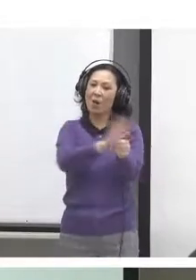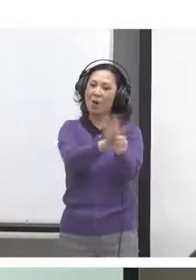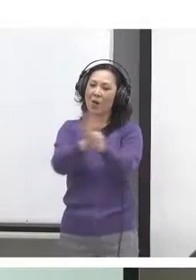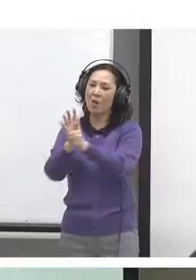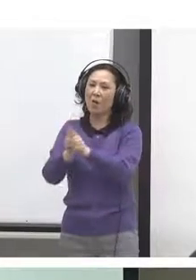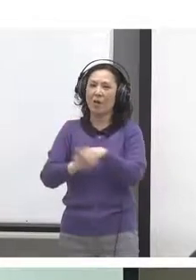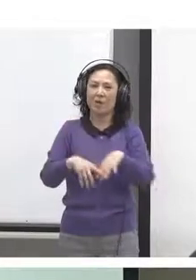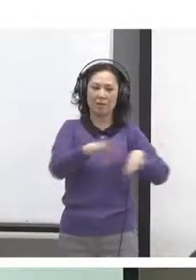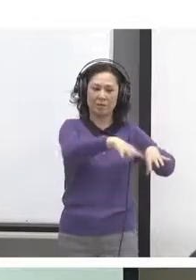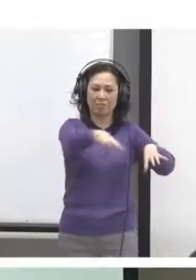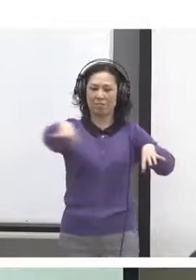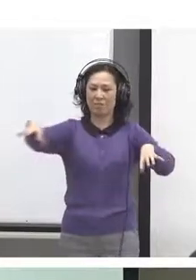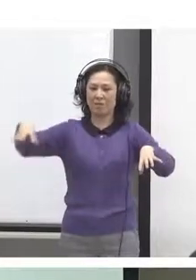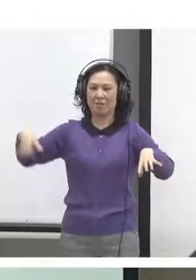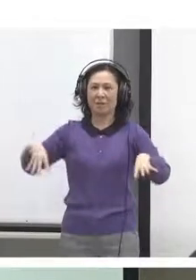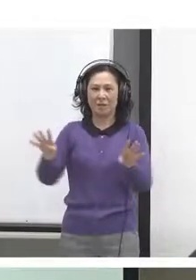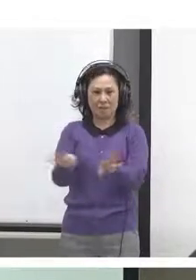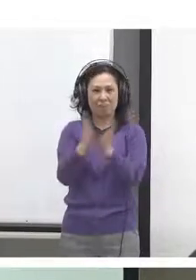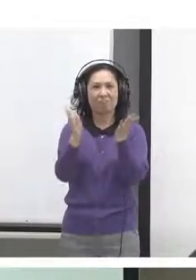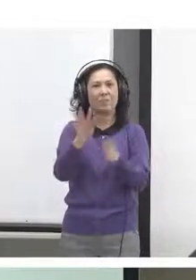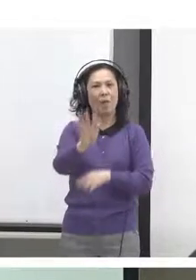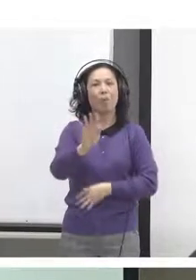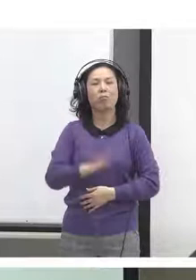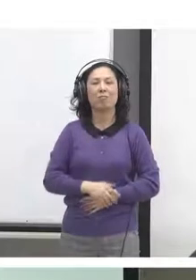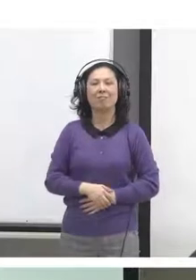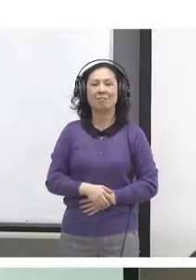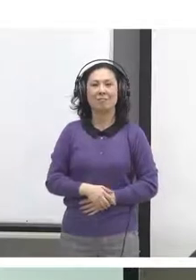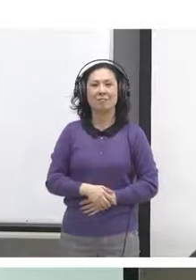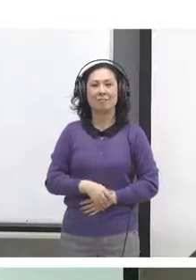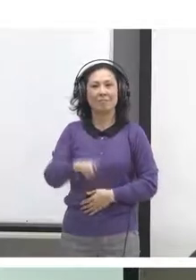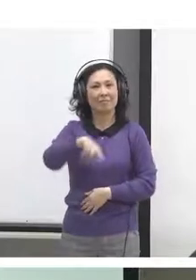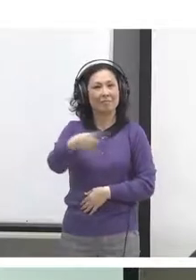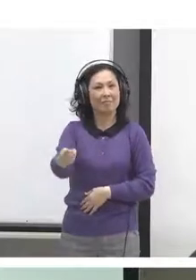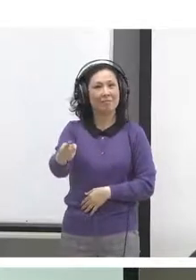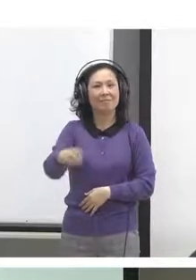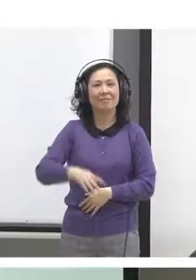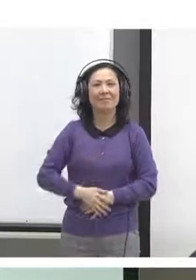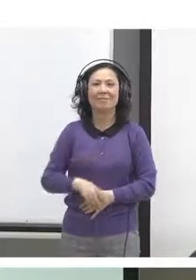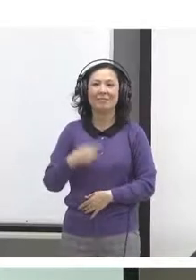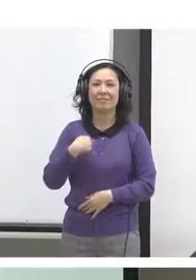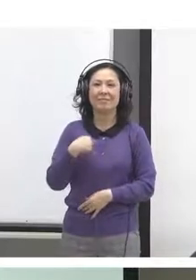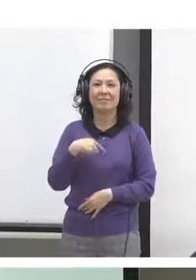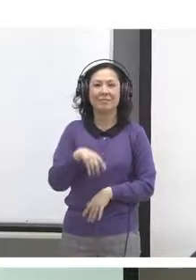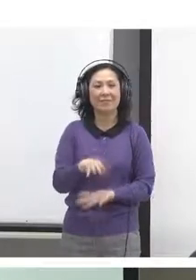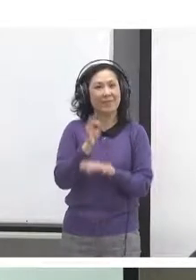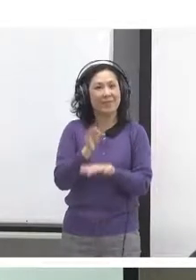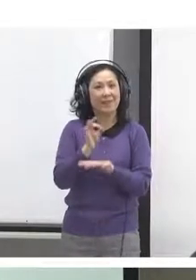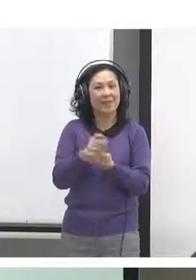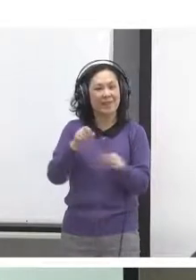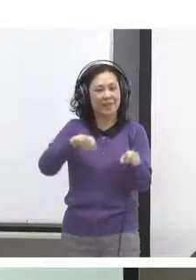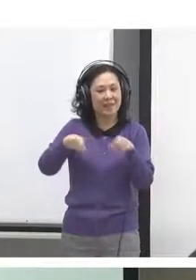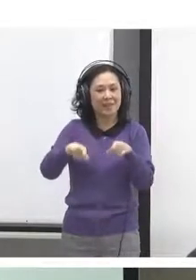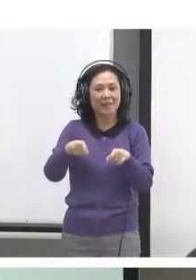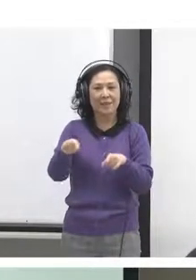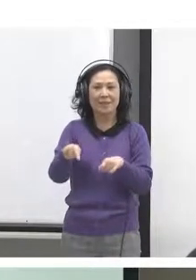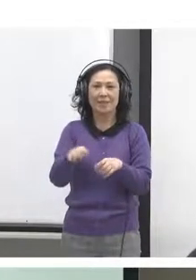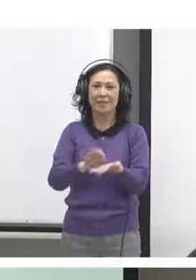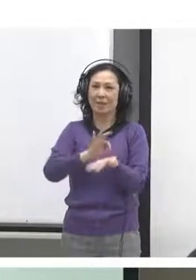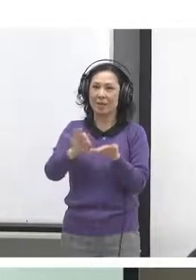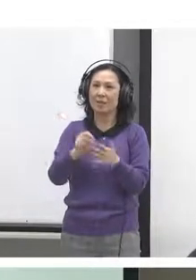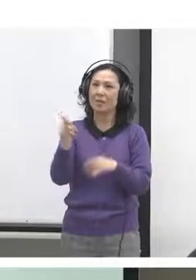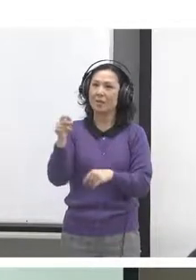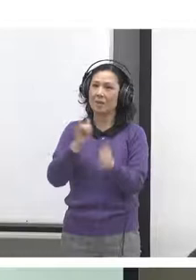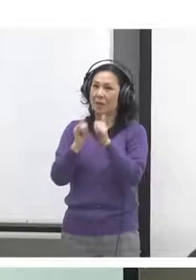Next, let me pick up the Social Technology Officer project. The government is not only a provider of